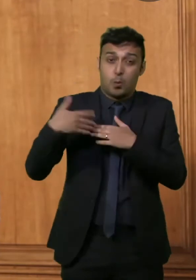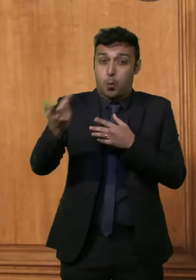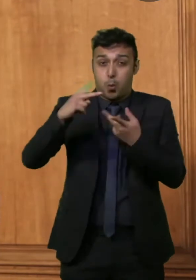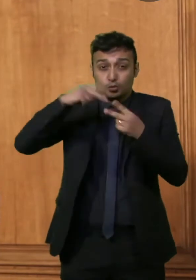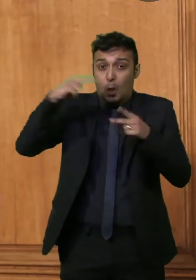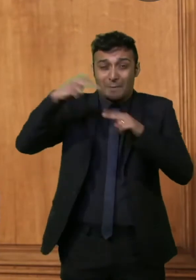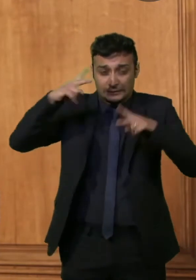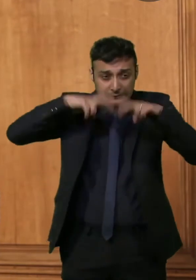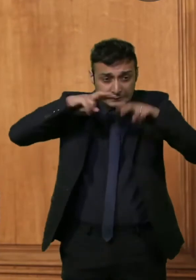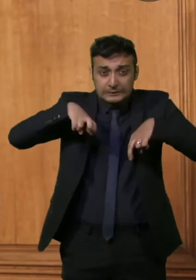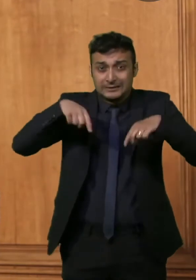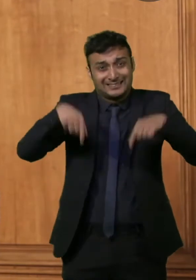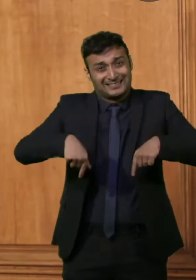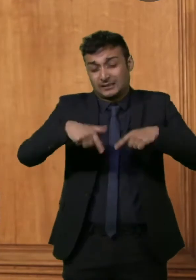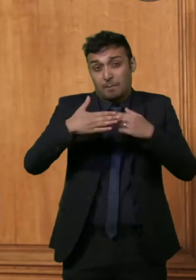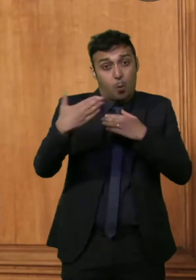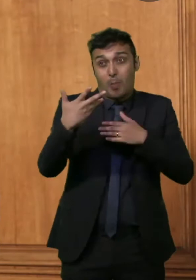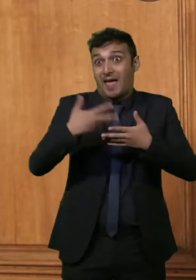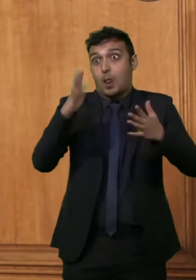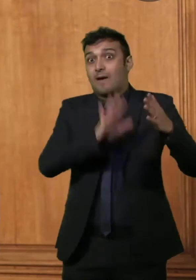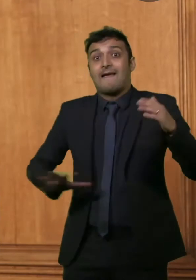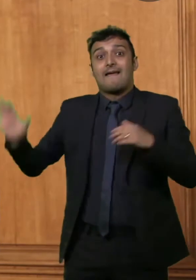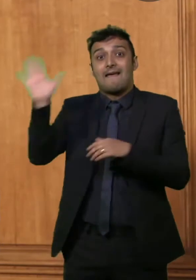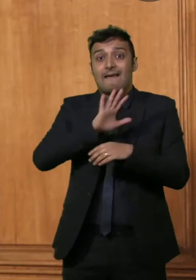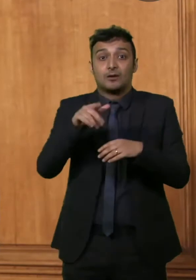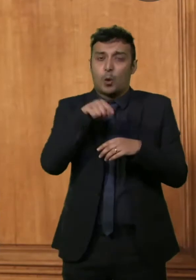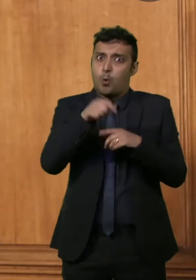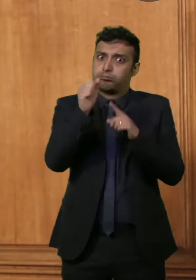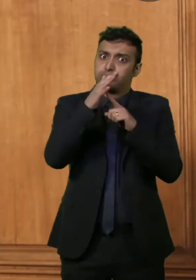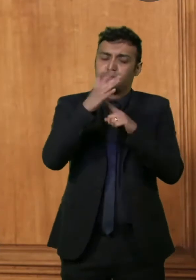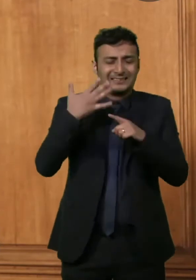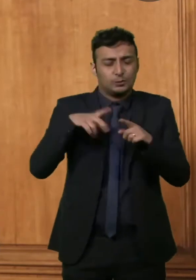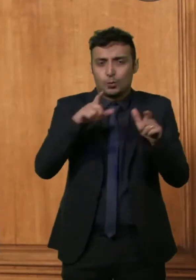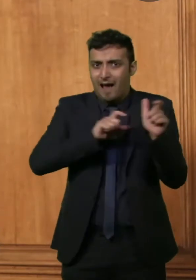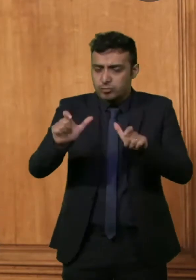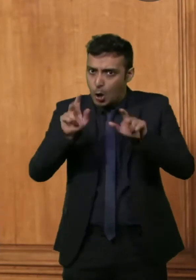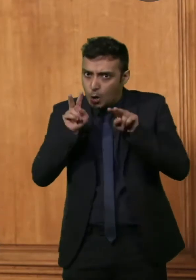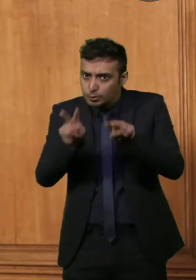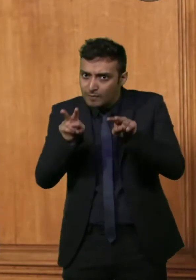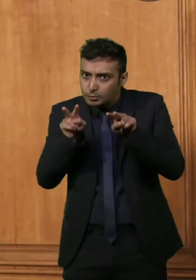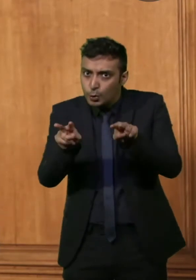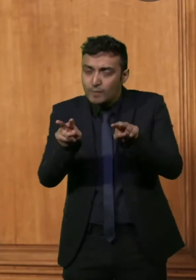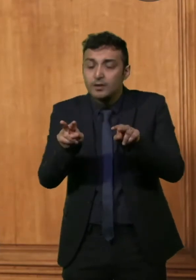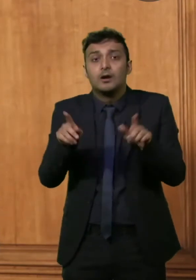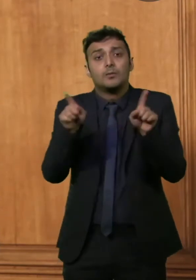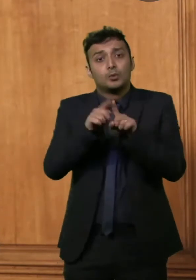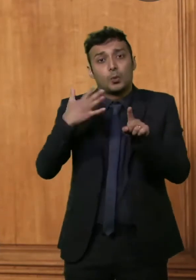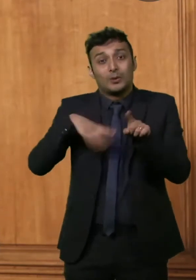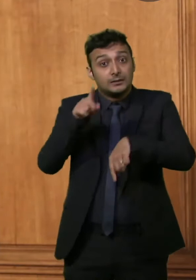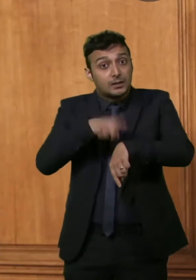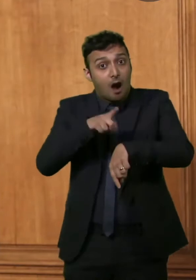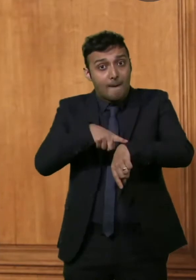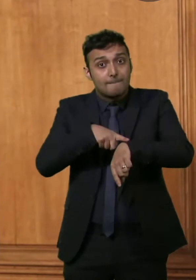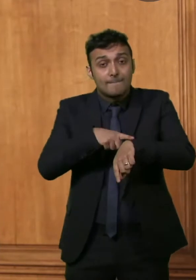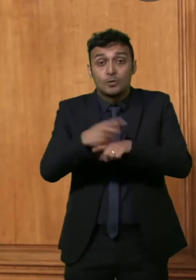keep observing. And then we need that time period. There's a 2-week to illness and a 2-week to